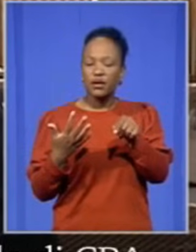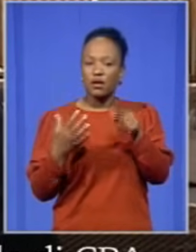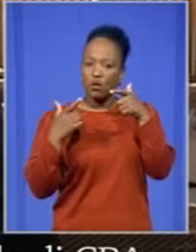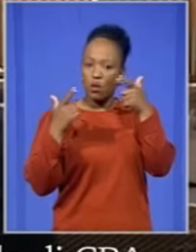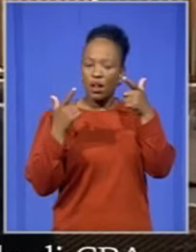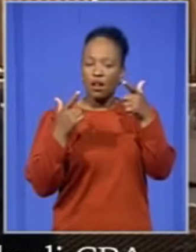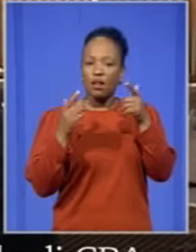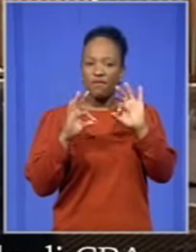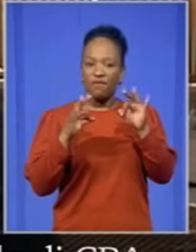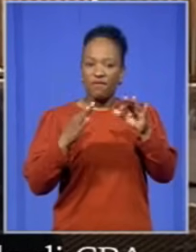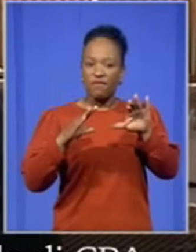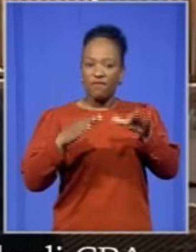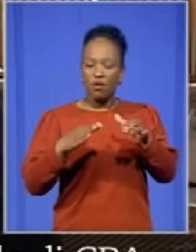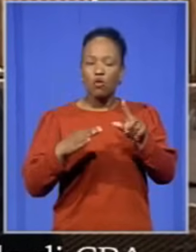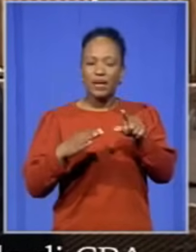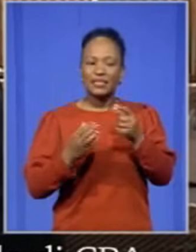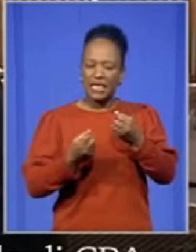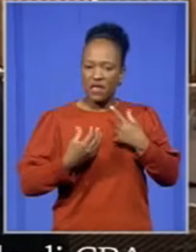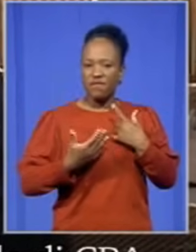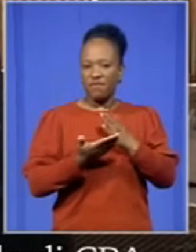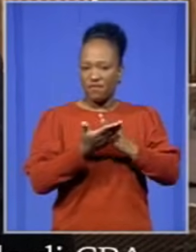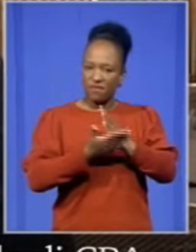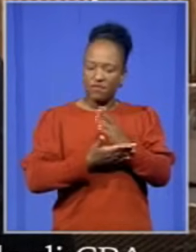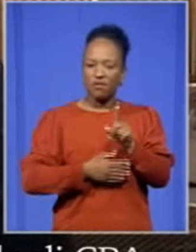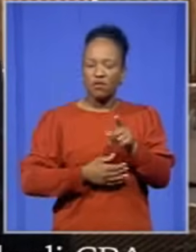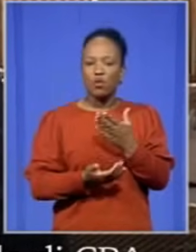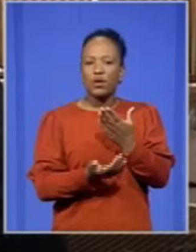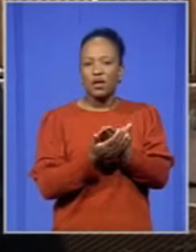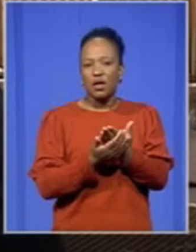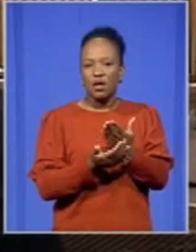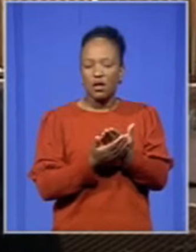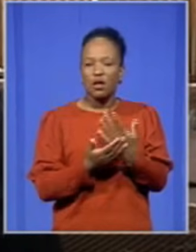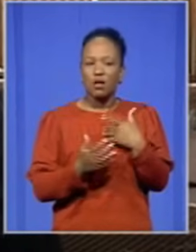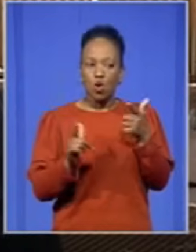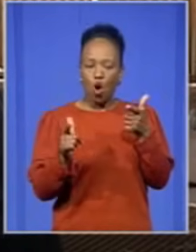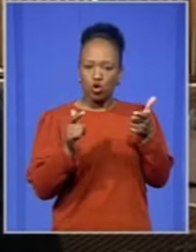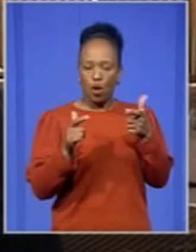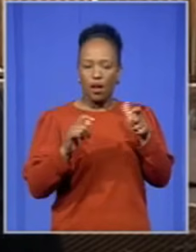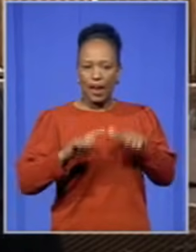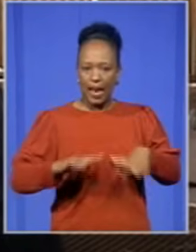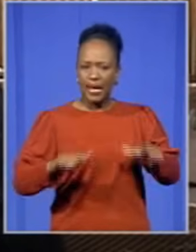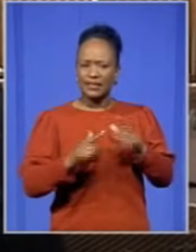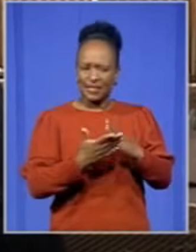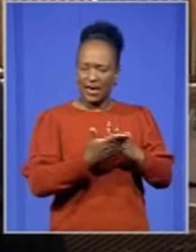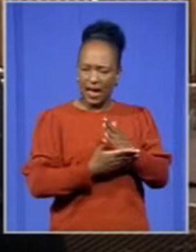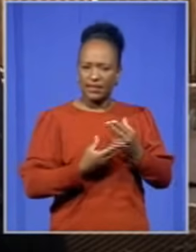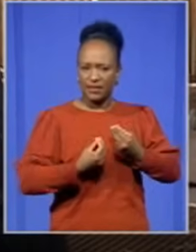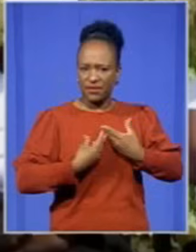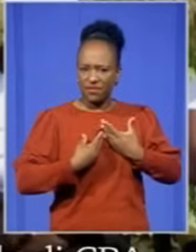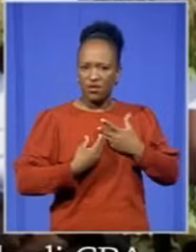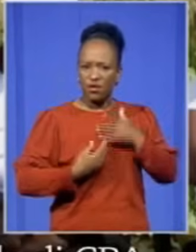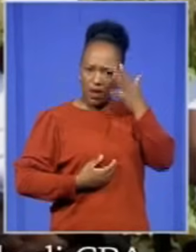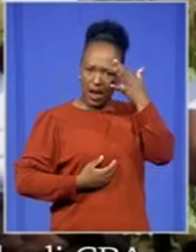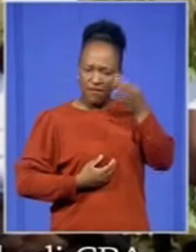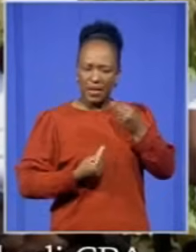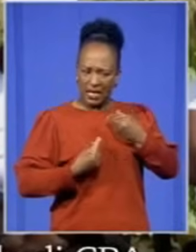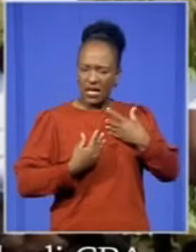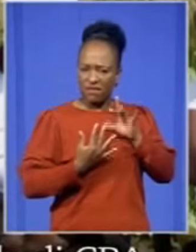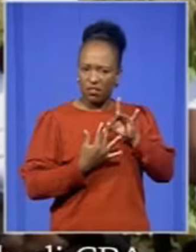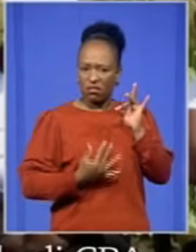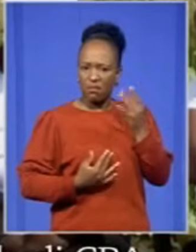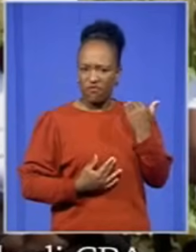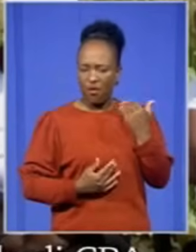tetla ya gore re nne le dithata tsa go laola lefatshe la rona jaaka ga re tlhophilwe ke puso. Botlhoko ba kgang ke